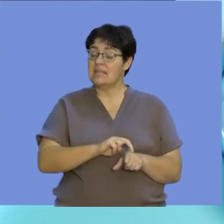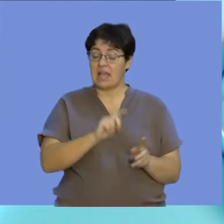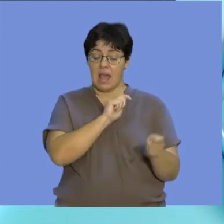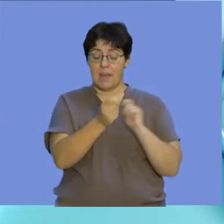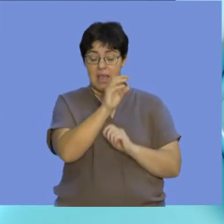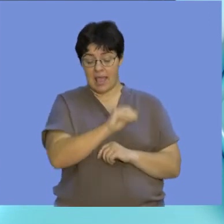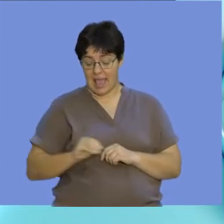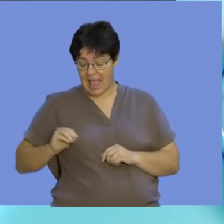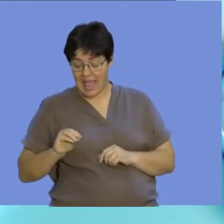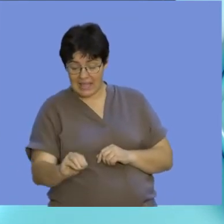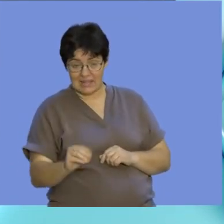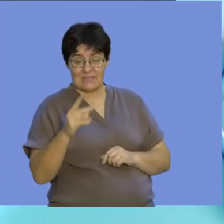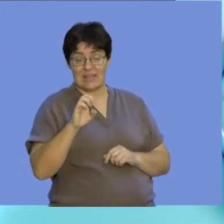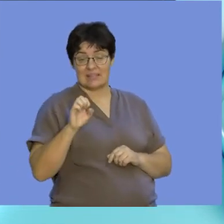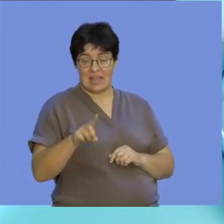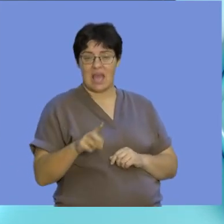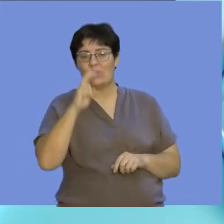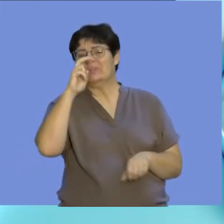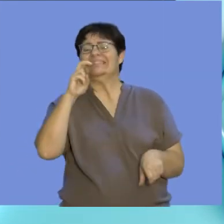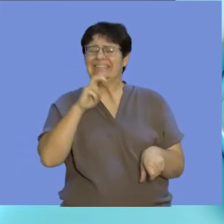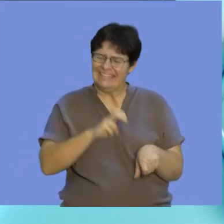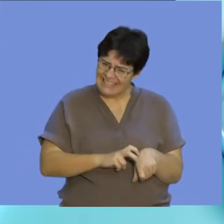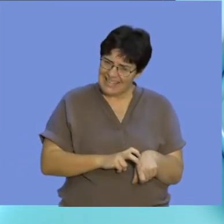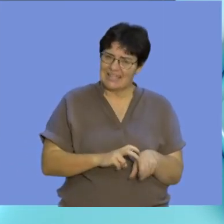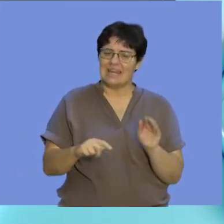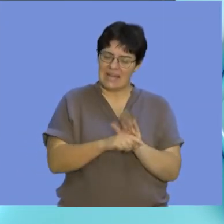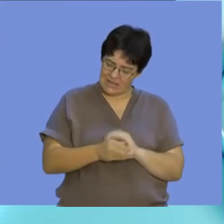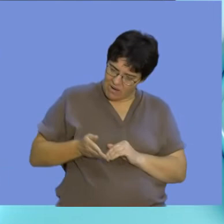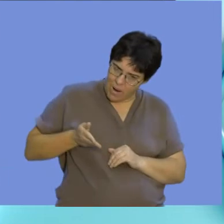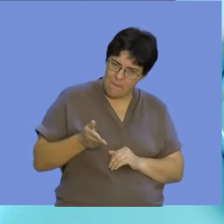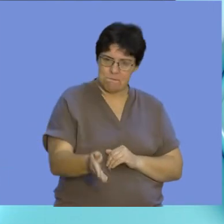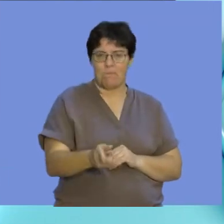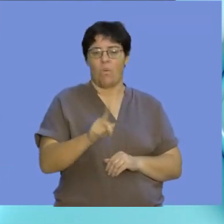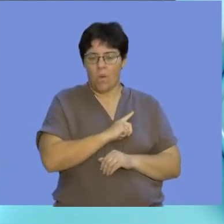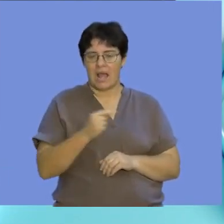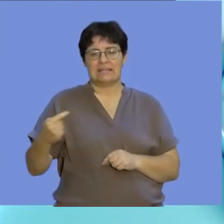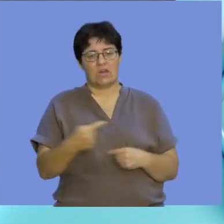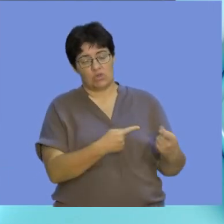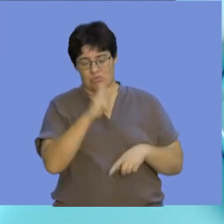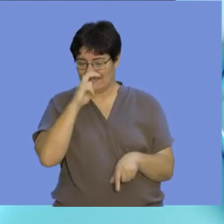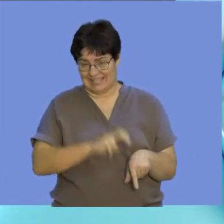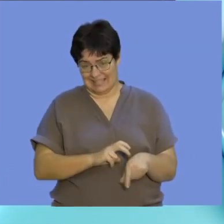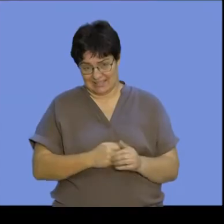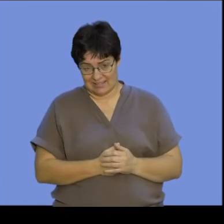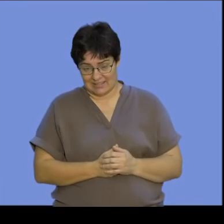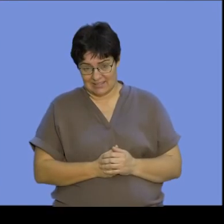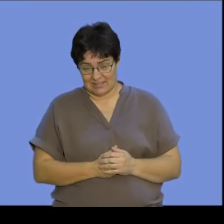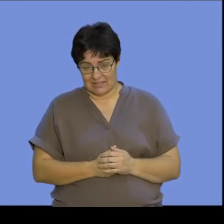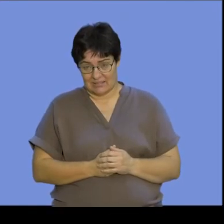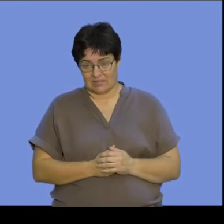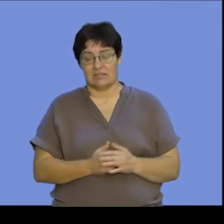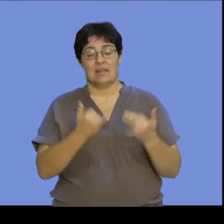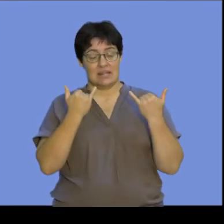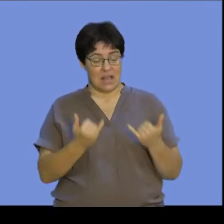substitute in the vector, I have to keep the negative as part of that. Now, we're going